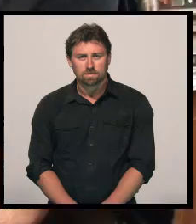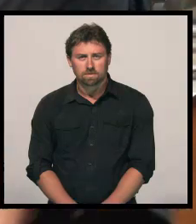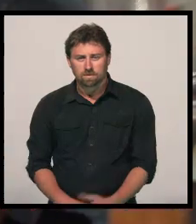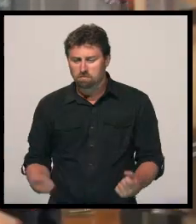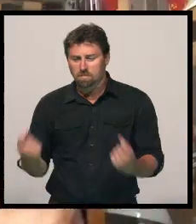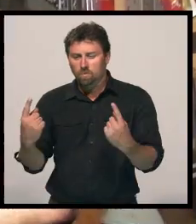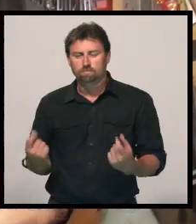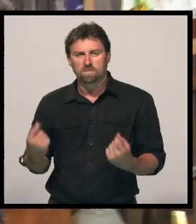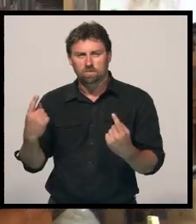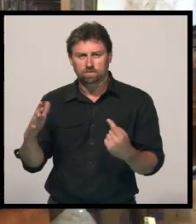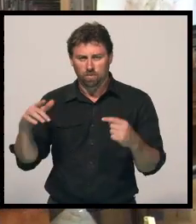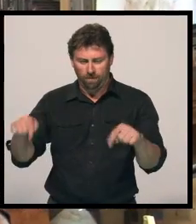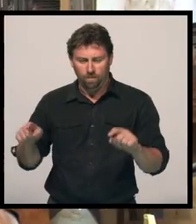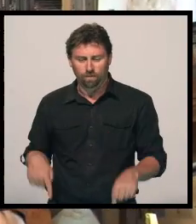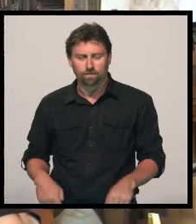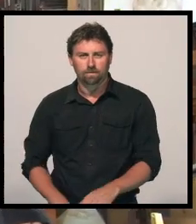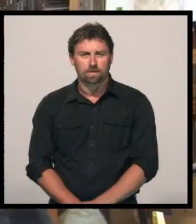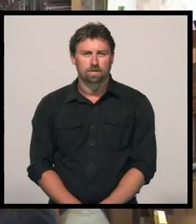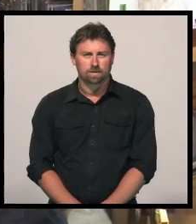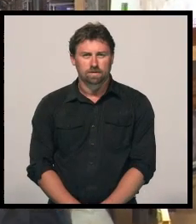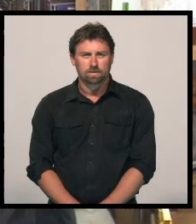Maybe we need another one.